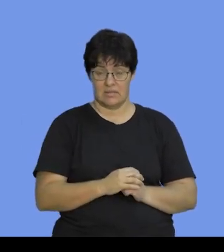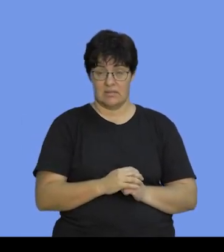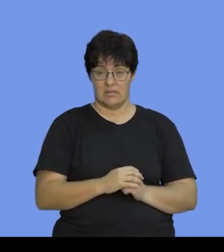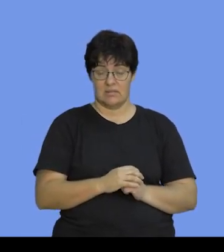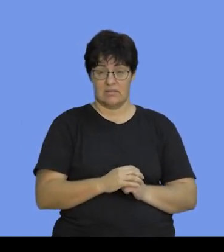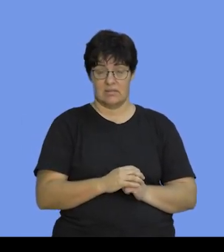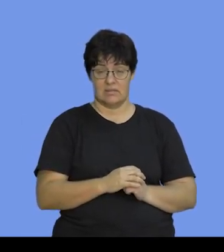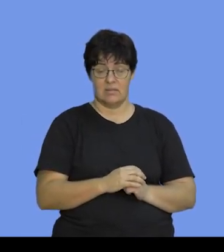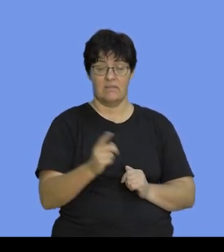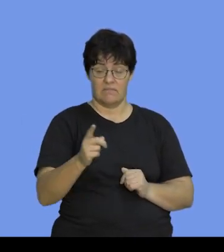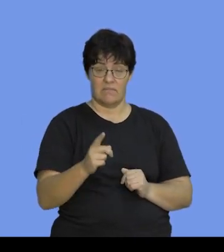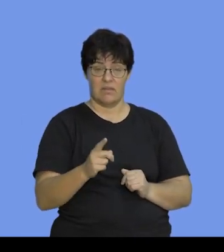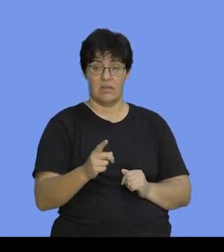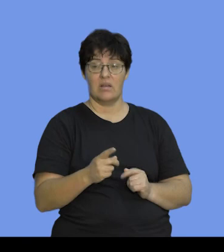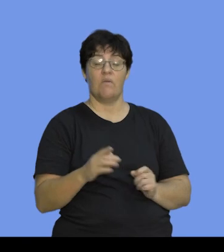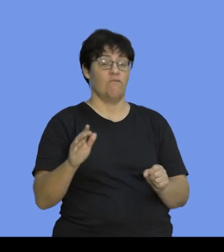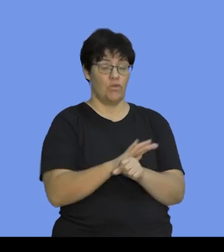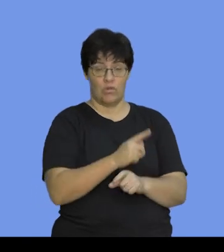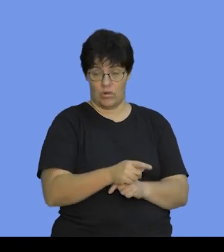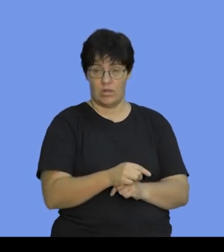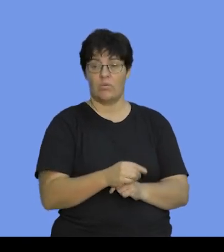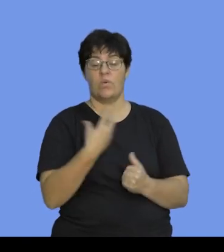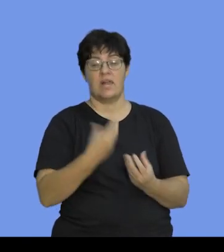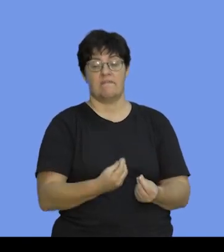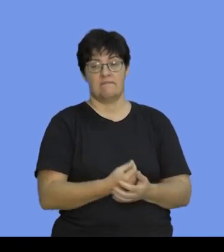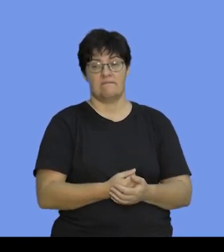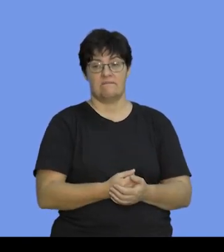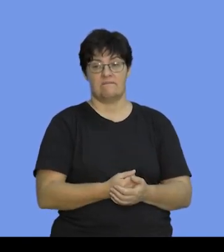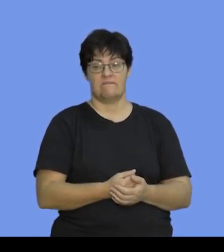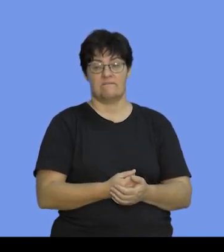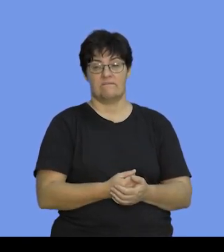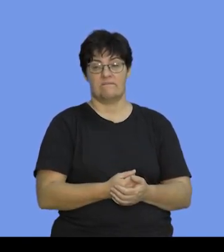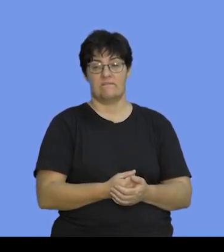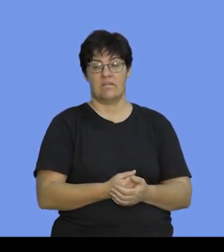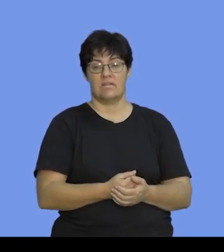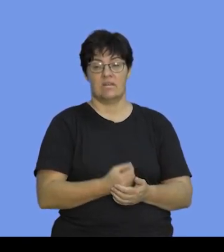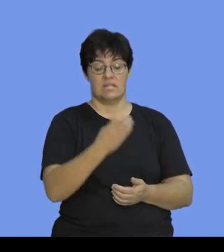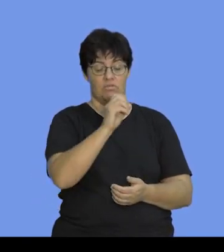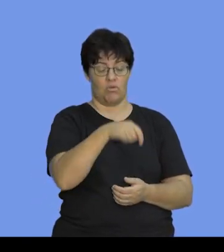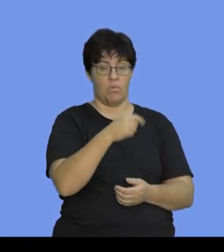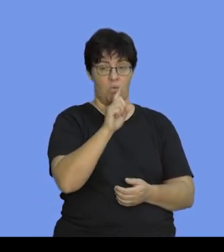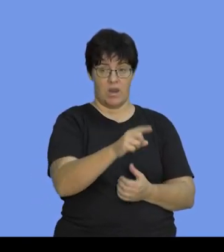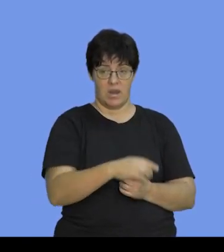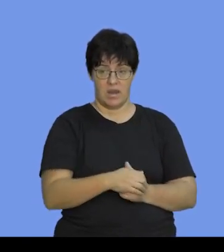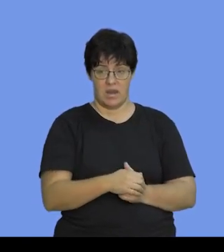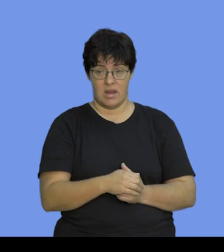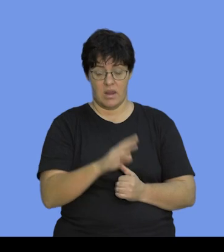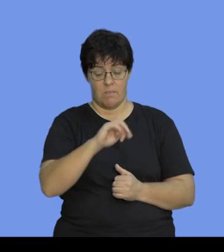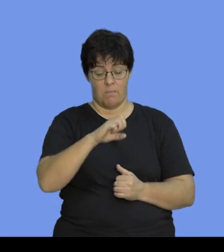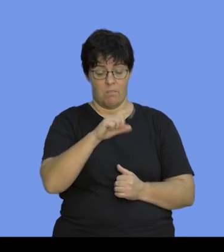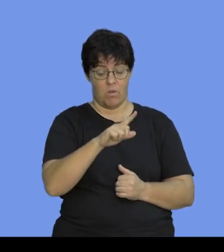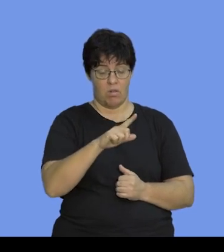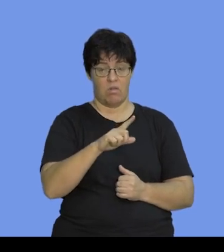1:3. So if this completely dissociates, it will have a concentration of 0.1